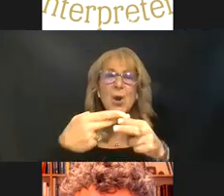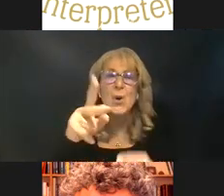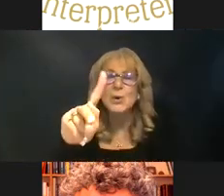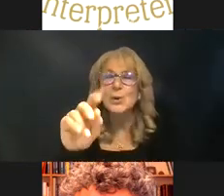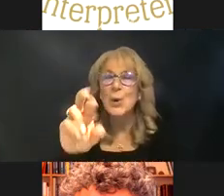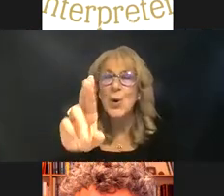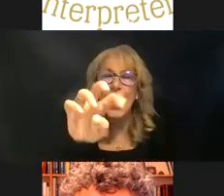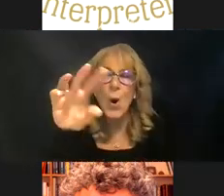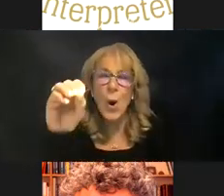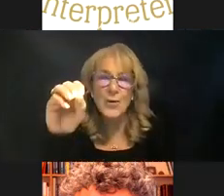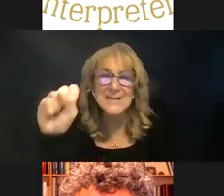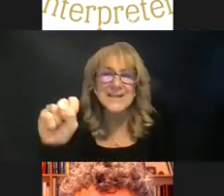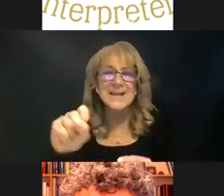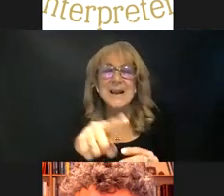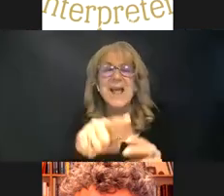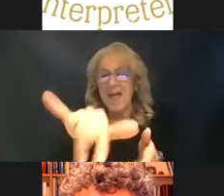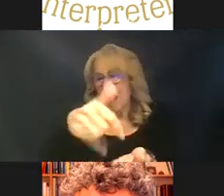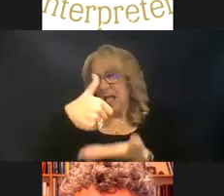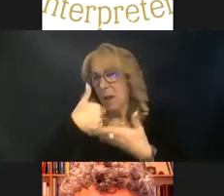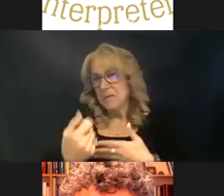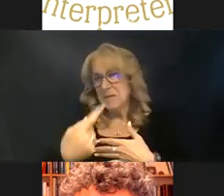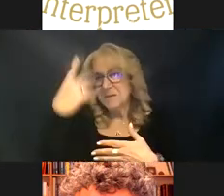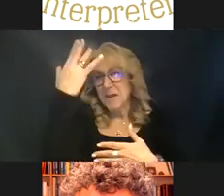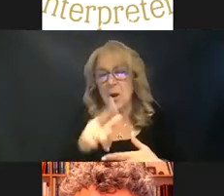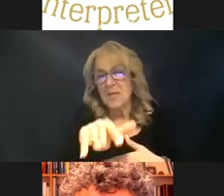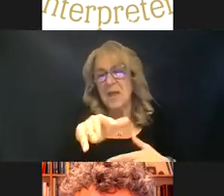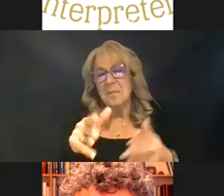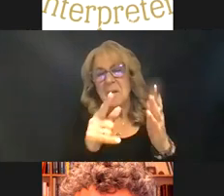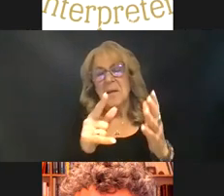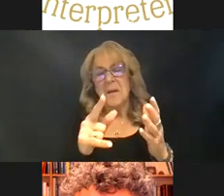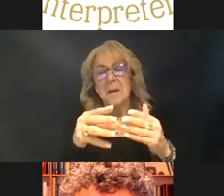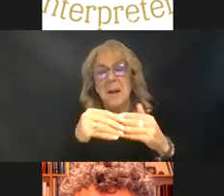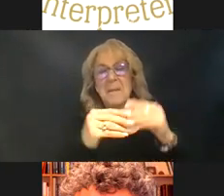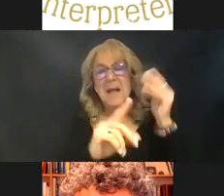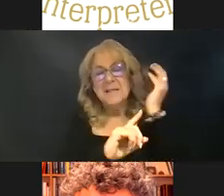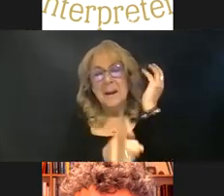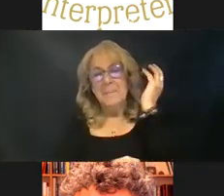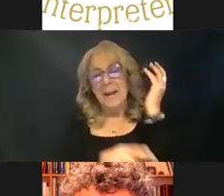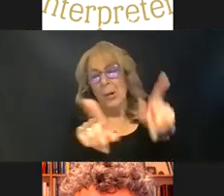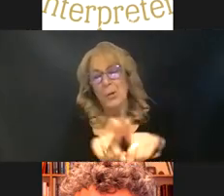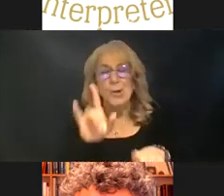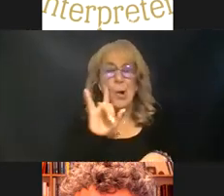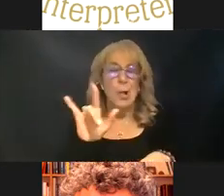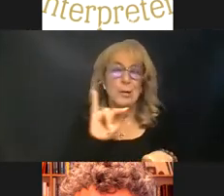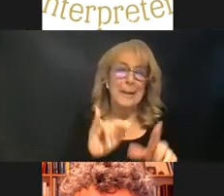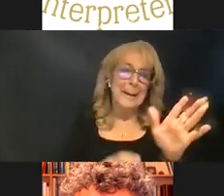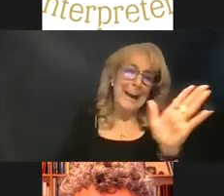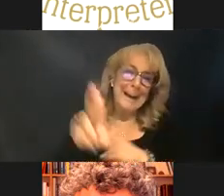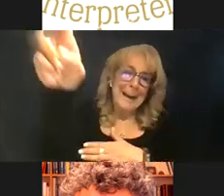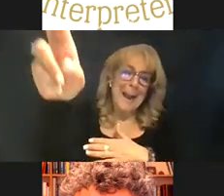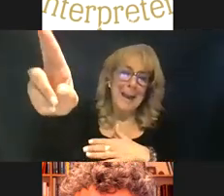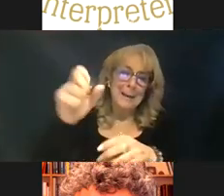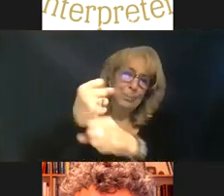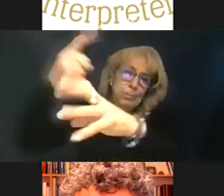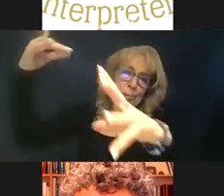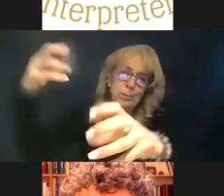understand why the vortex rings form, which is why I've put together this plastic bag DIY cannon, When you fire a smoke ring, you force the smoke from